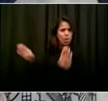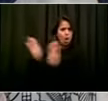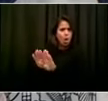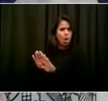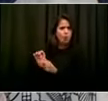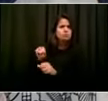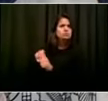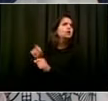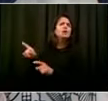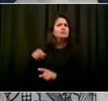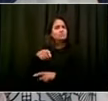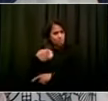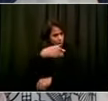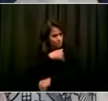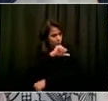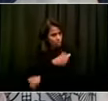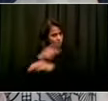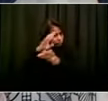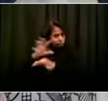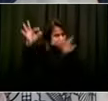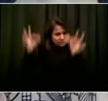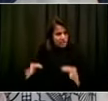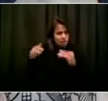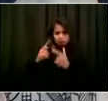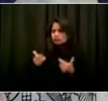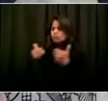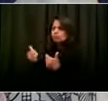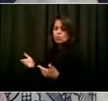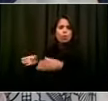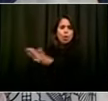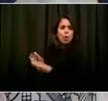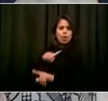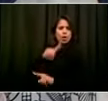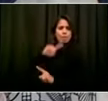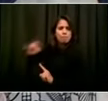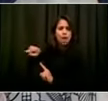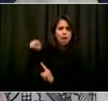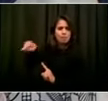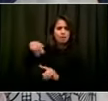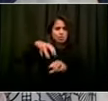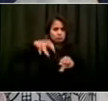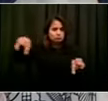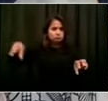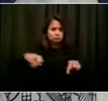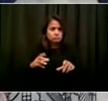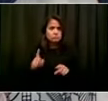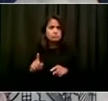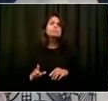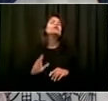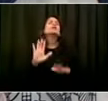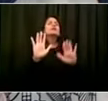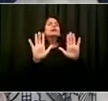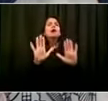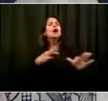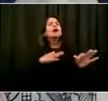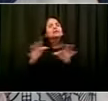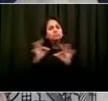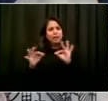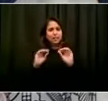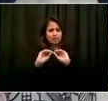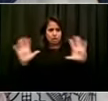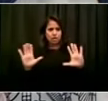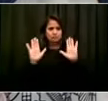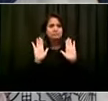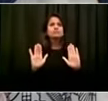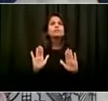question. I'm saying until there is a different plan, we are preparing to implement this plan. We presented a plan to the